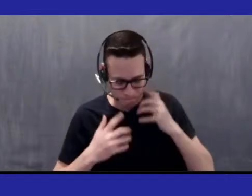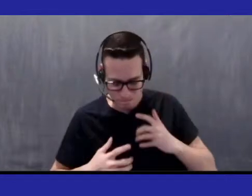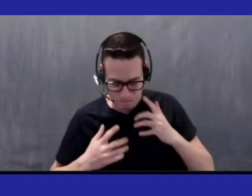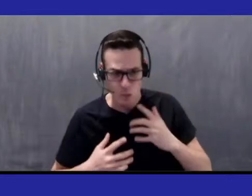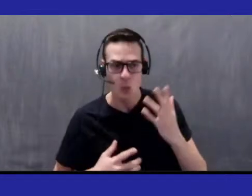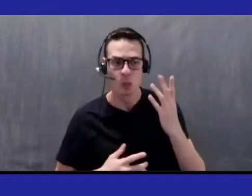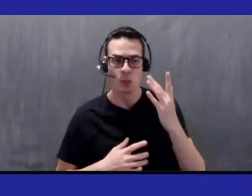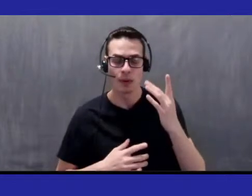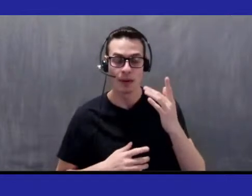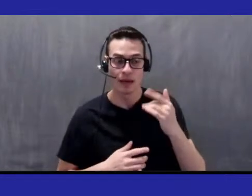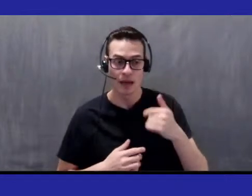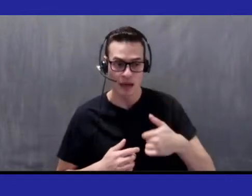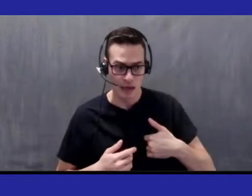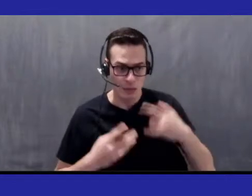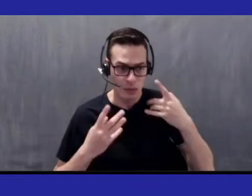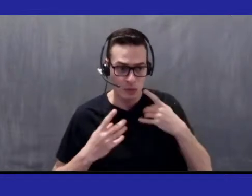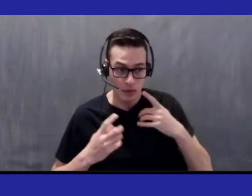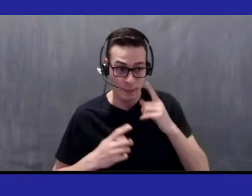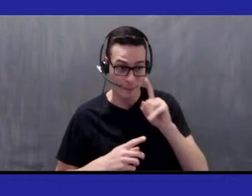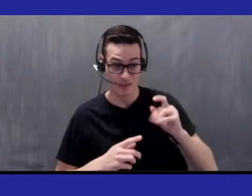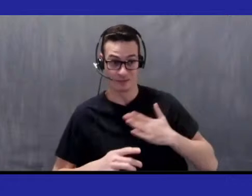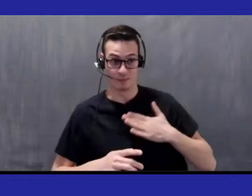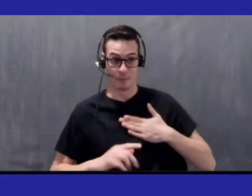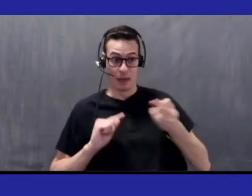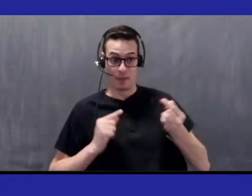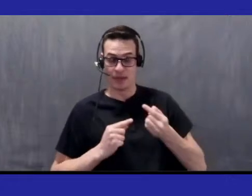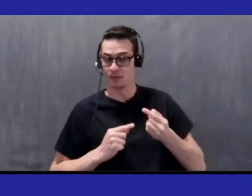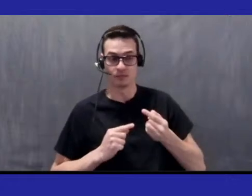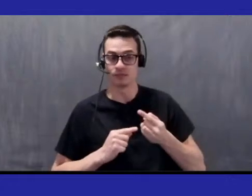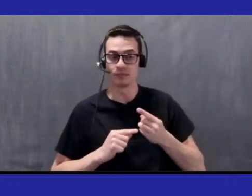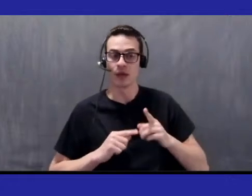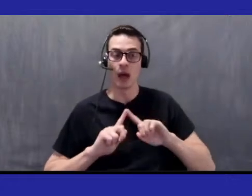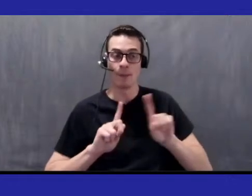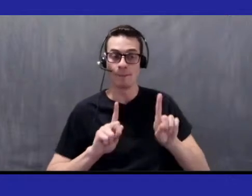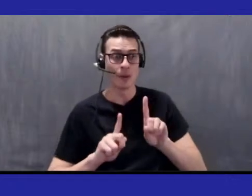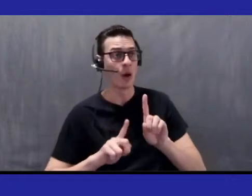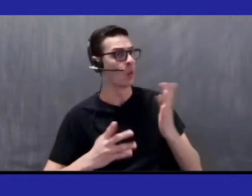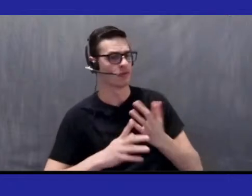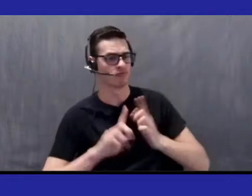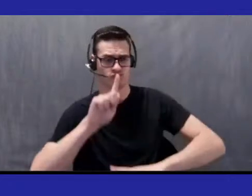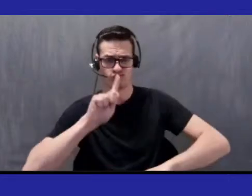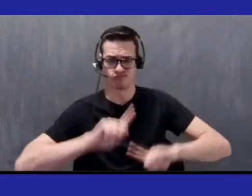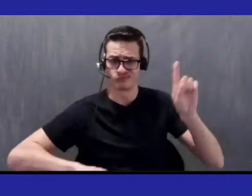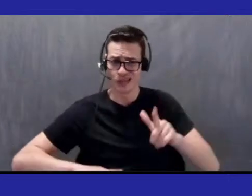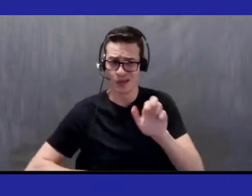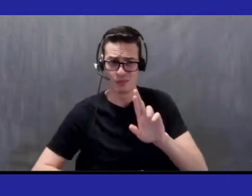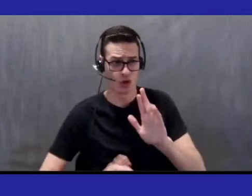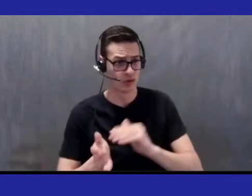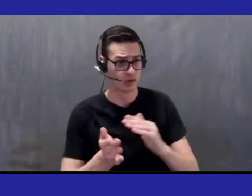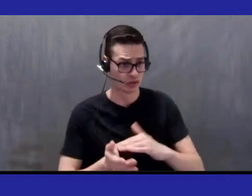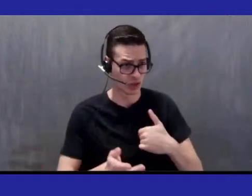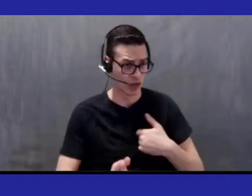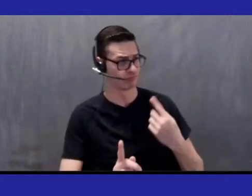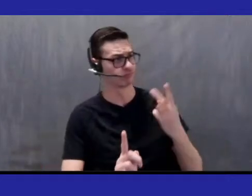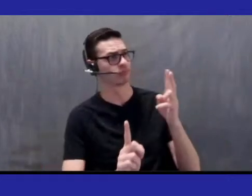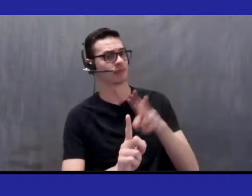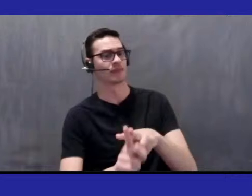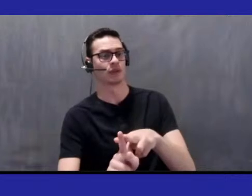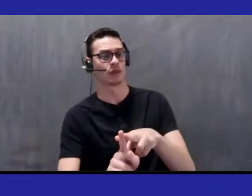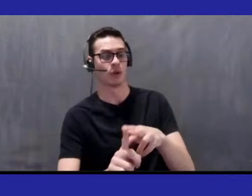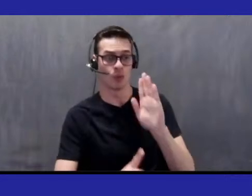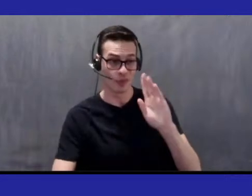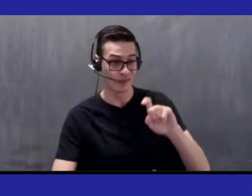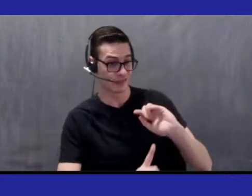of the uncertainty. What random ER doctor am I going to be assigned to this time? And will I have to convince them that my pain